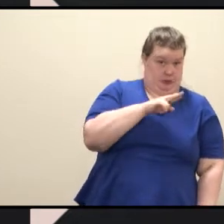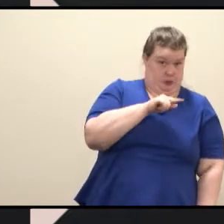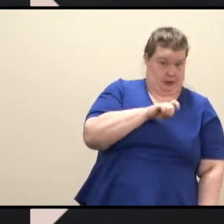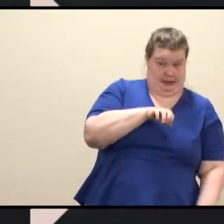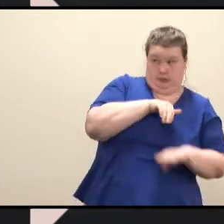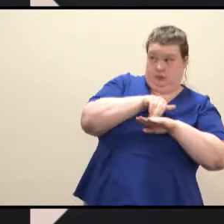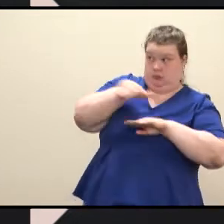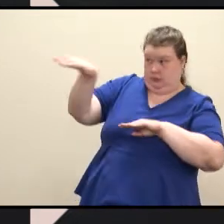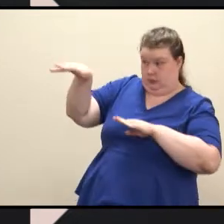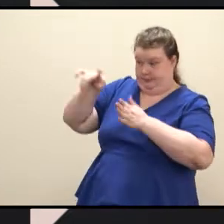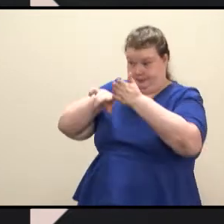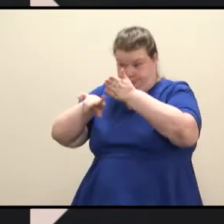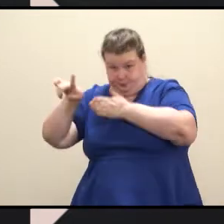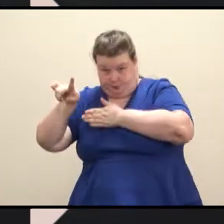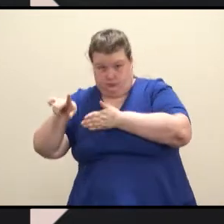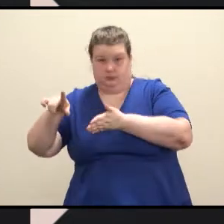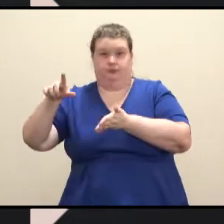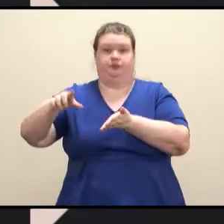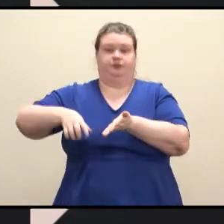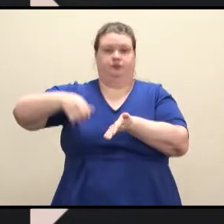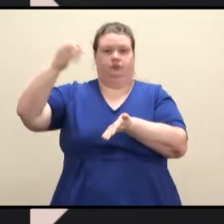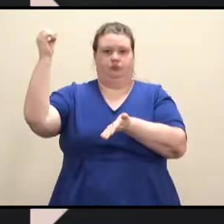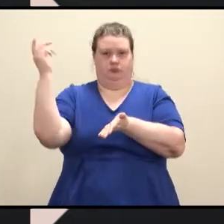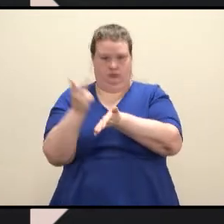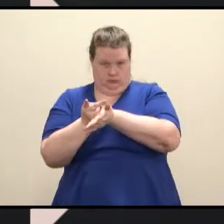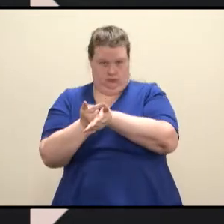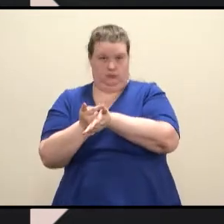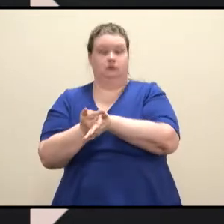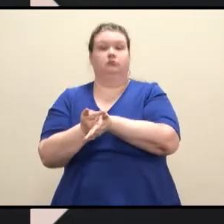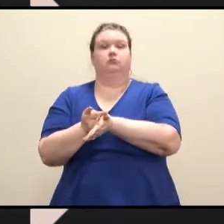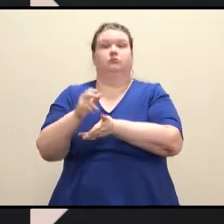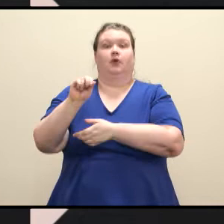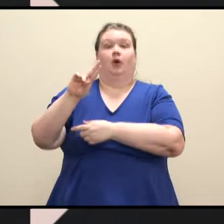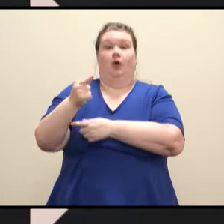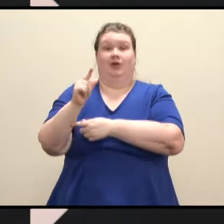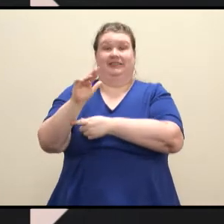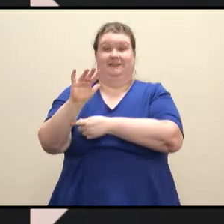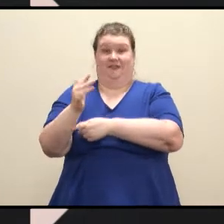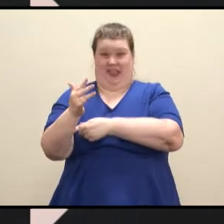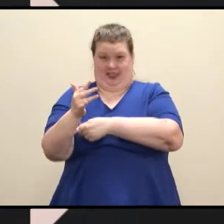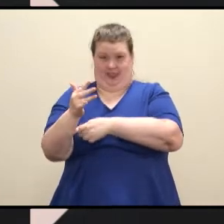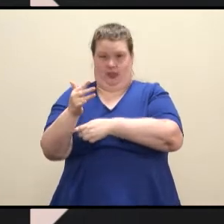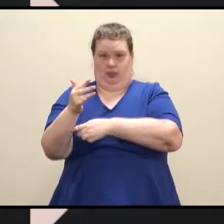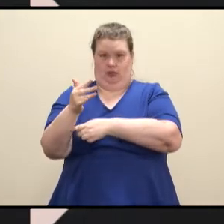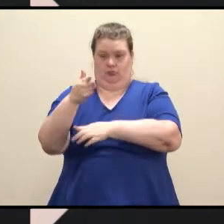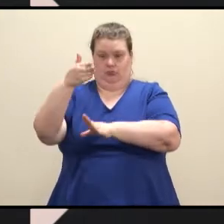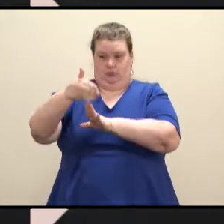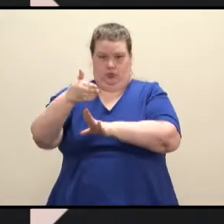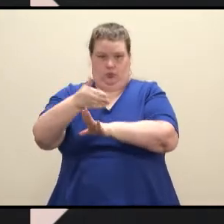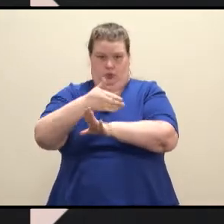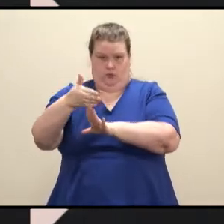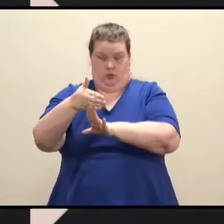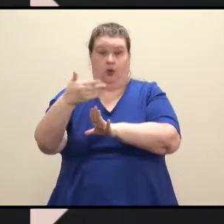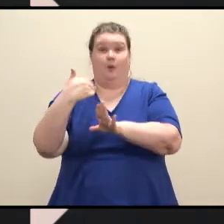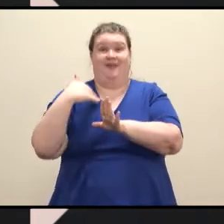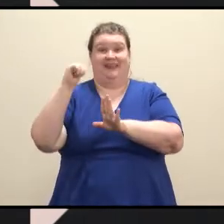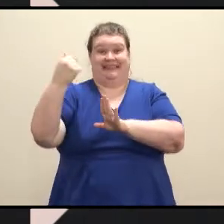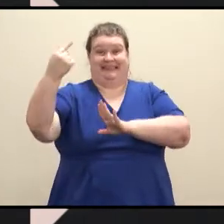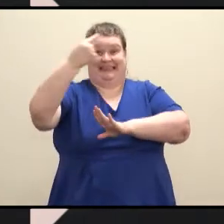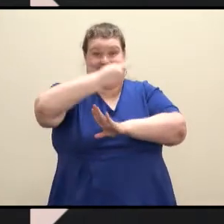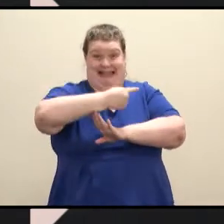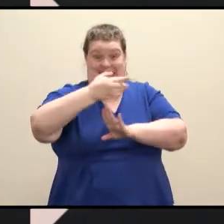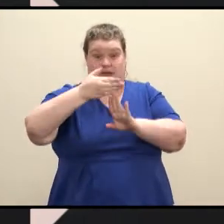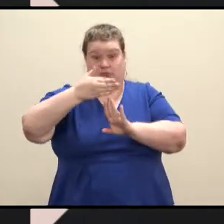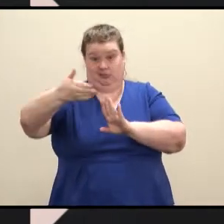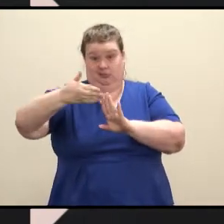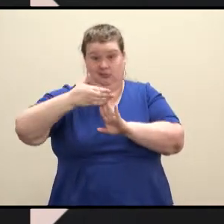will check it, and then they will certify that by August 5th. Then we have 10 days in which to appeal that.